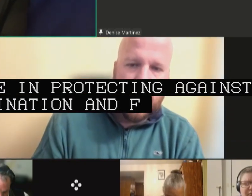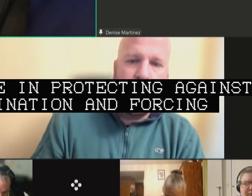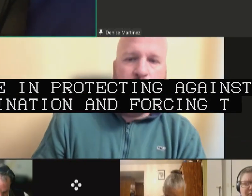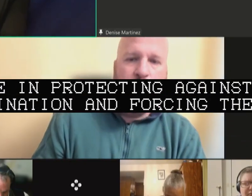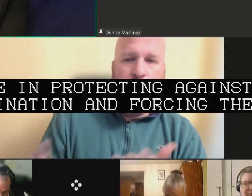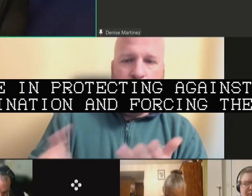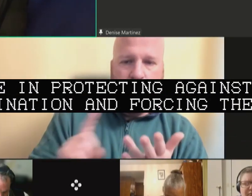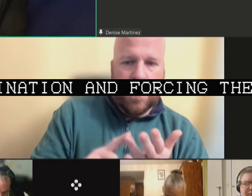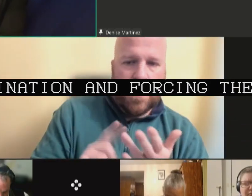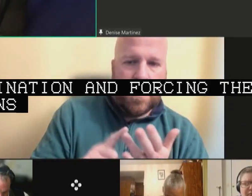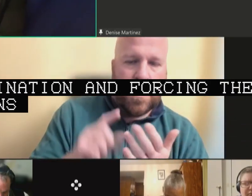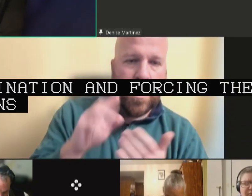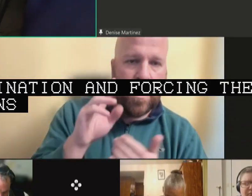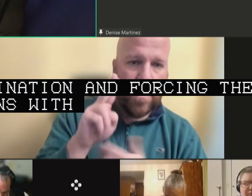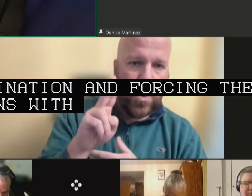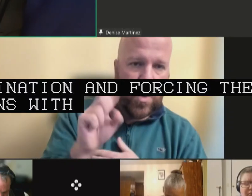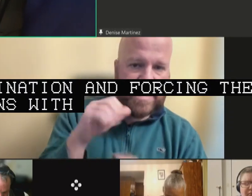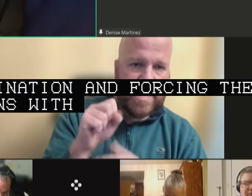Act.